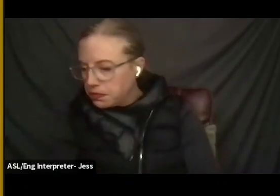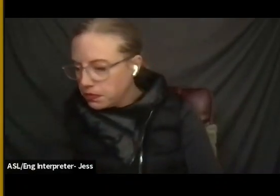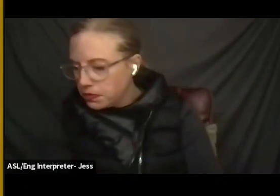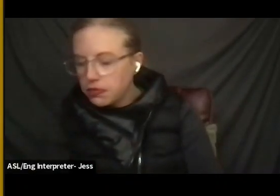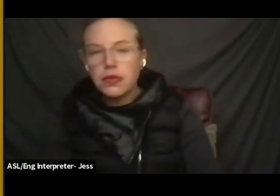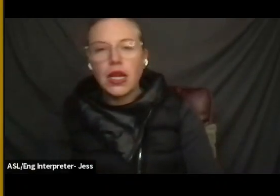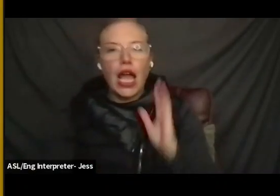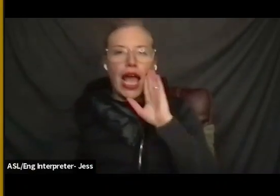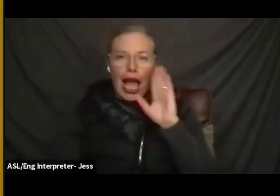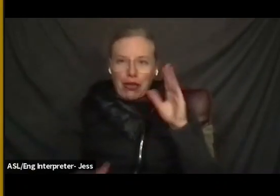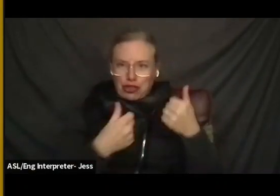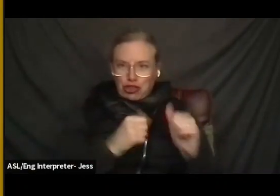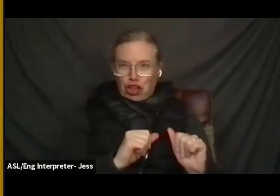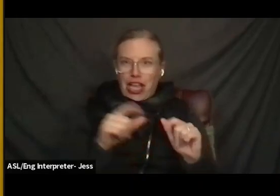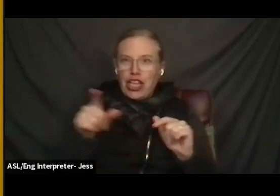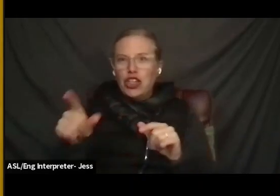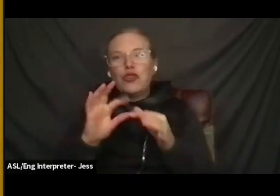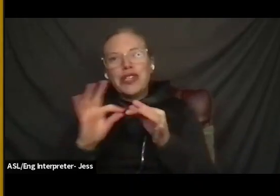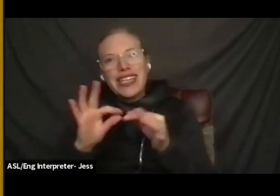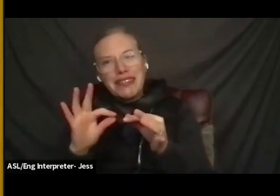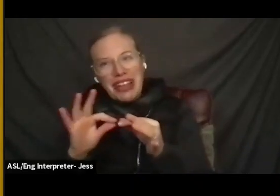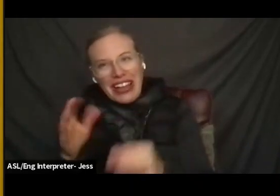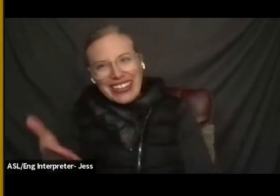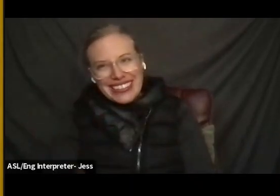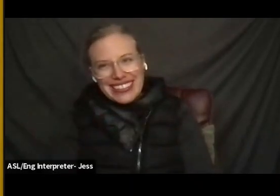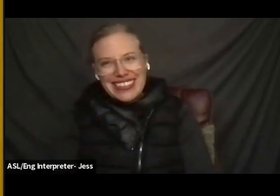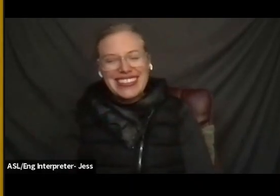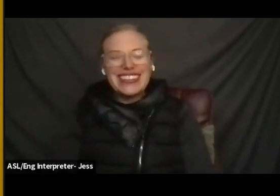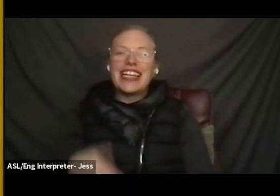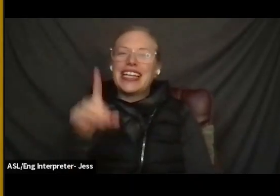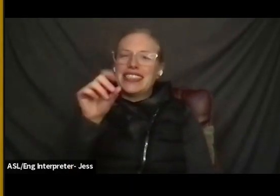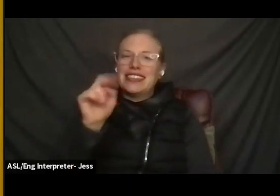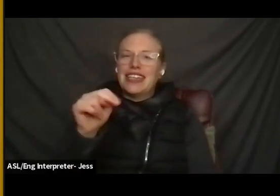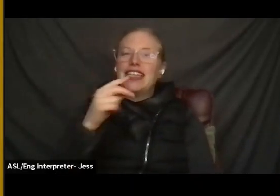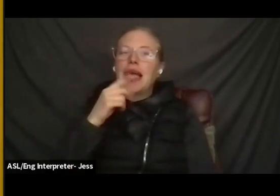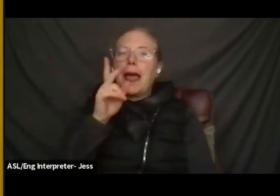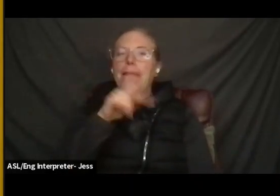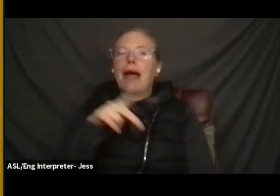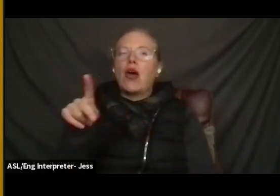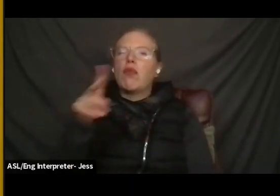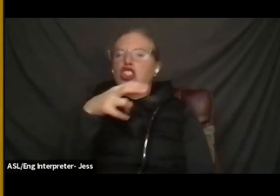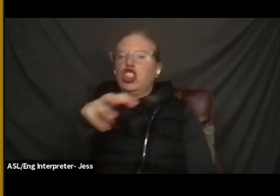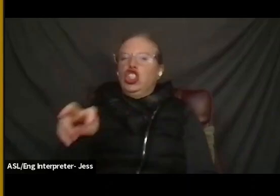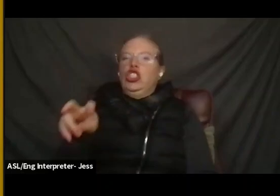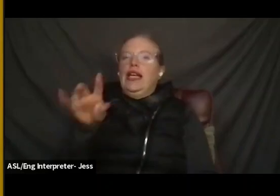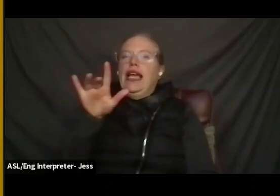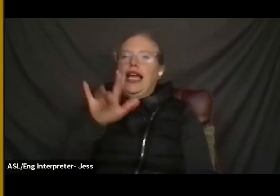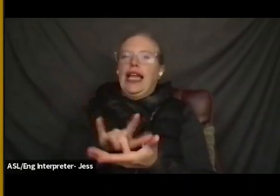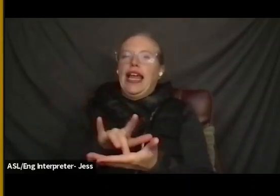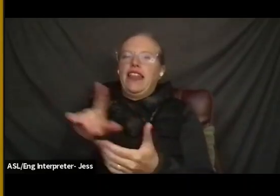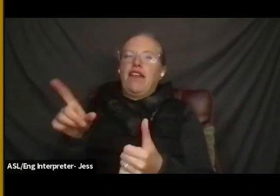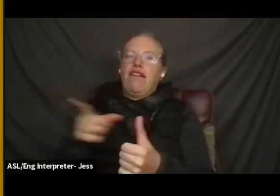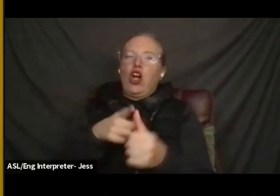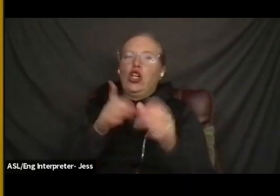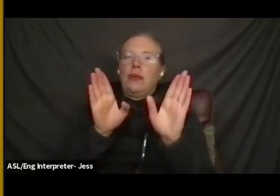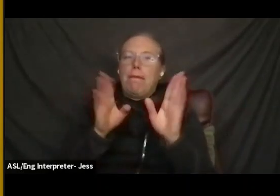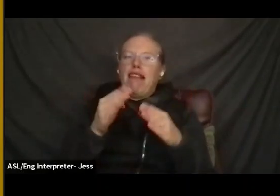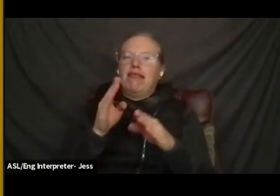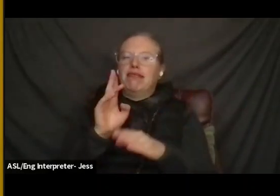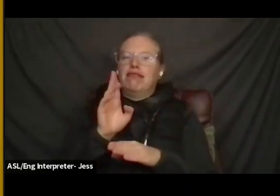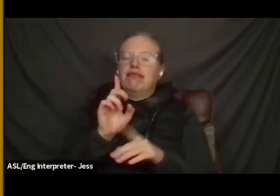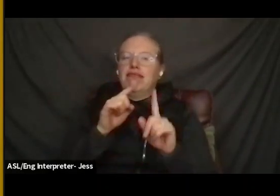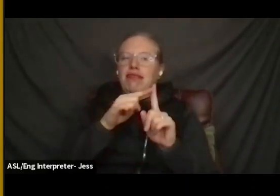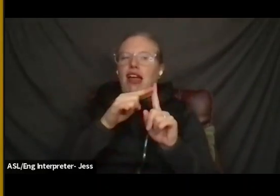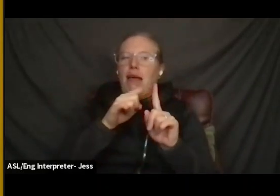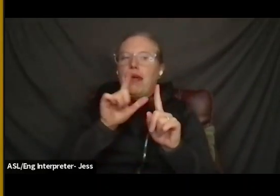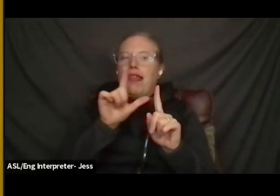I will work on that while you keep talking. It's under PowerPoint transitions, and you have to click the first box on the top left that just